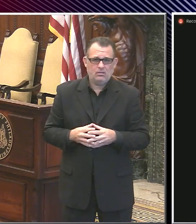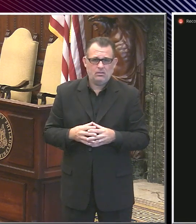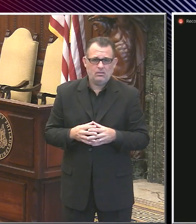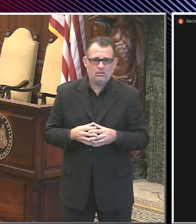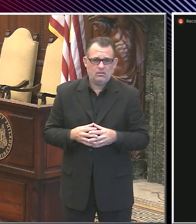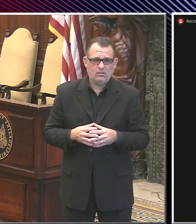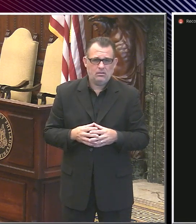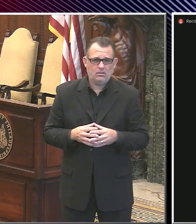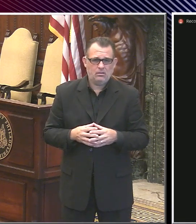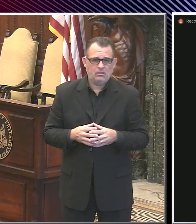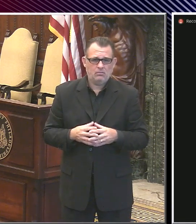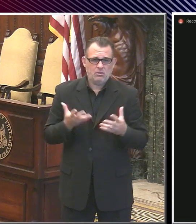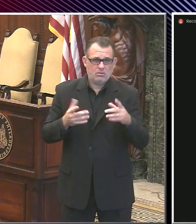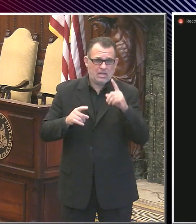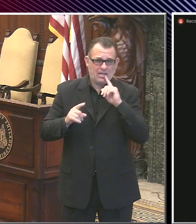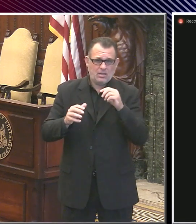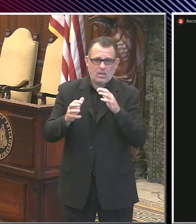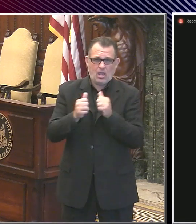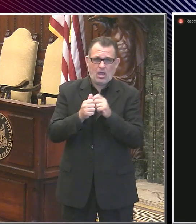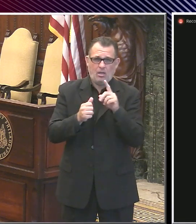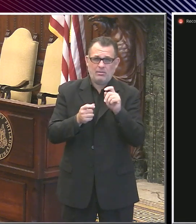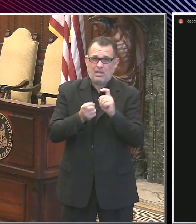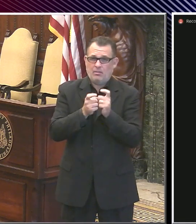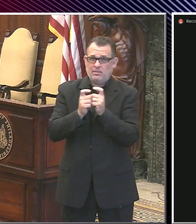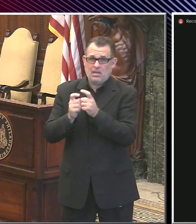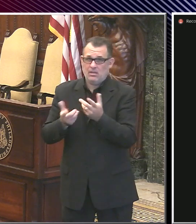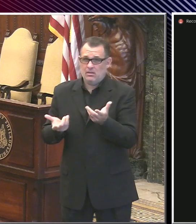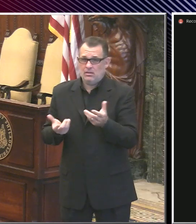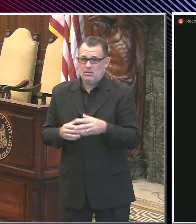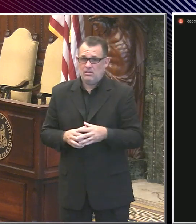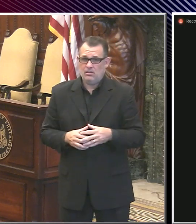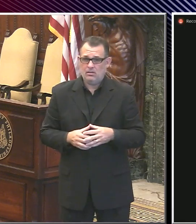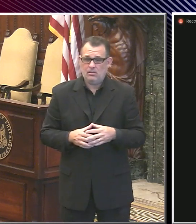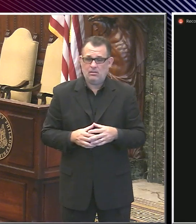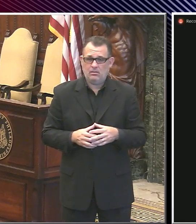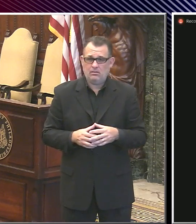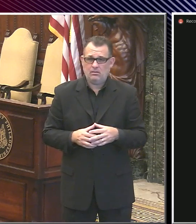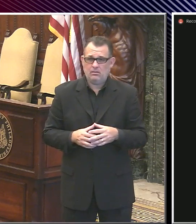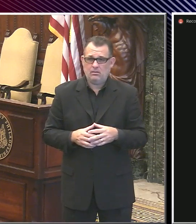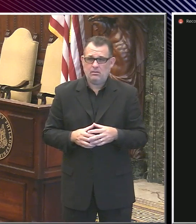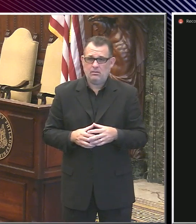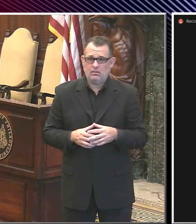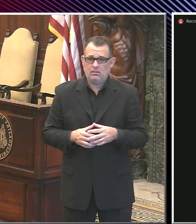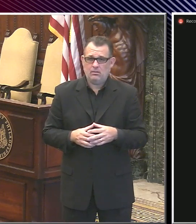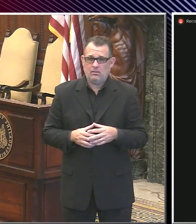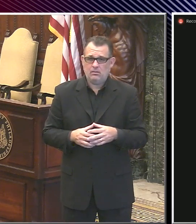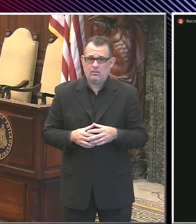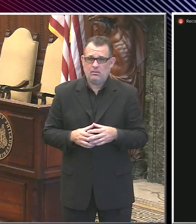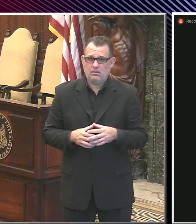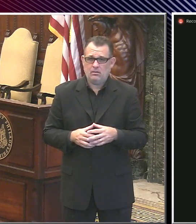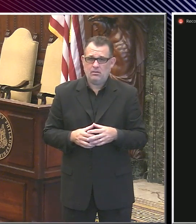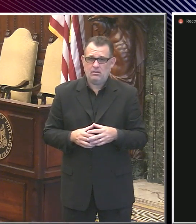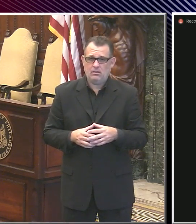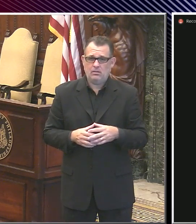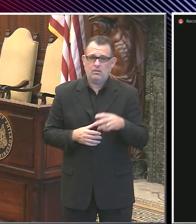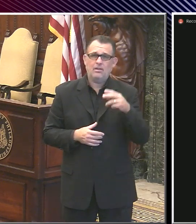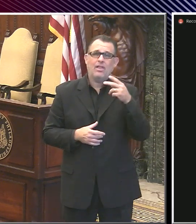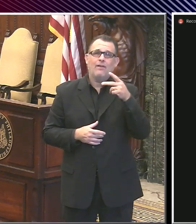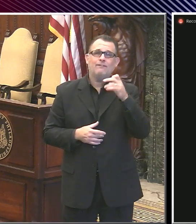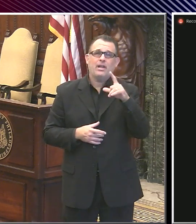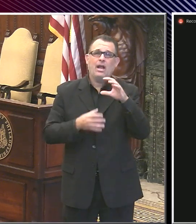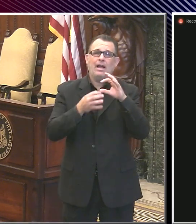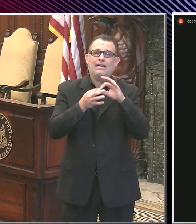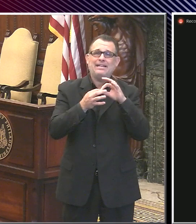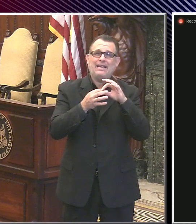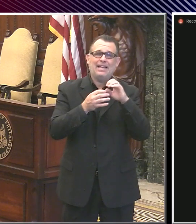about updating the how Phil Connect Ed is going, and